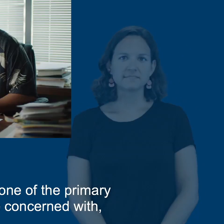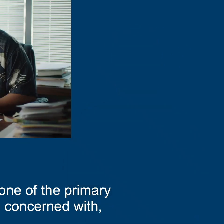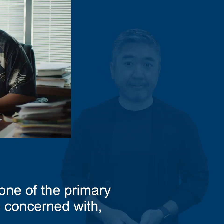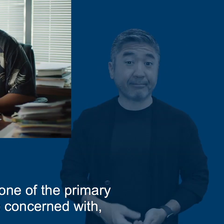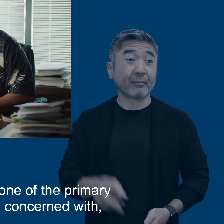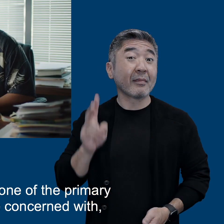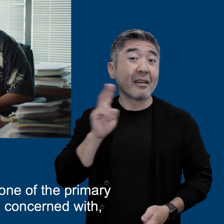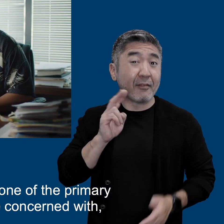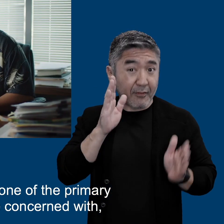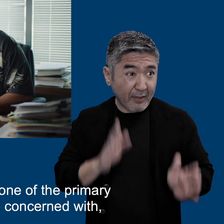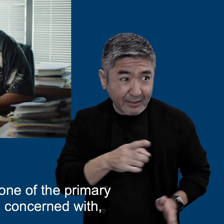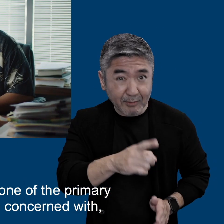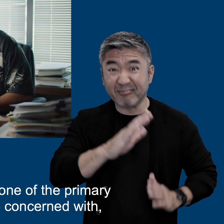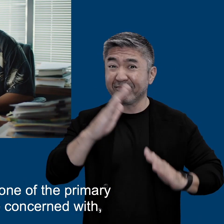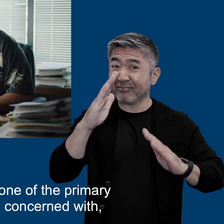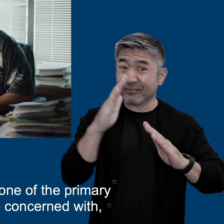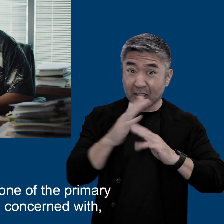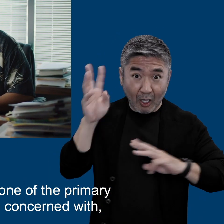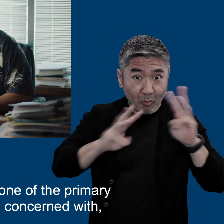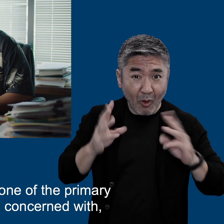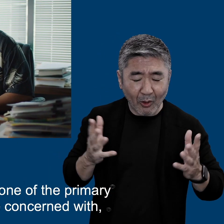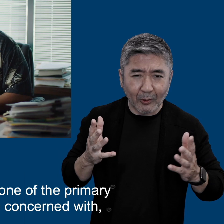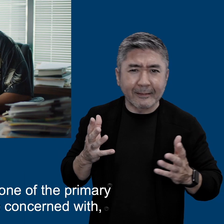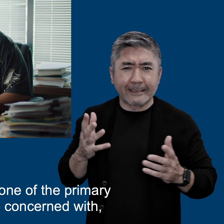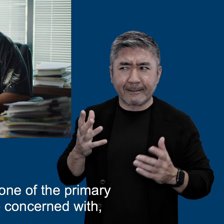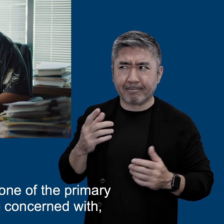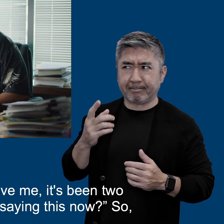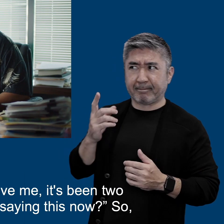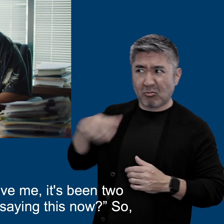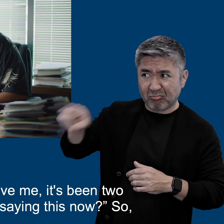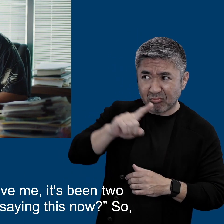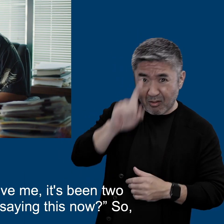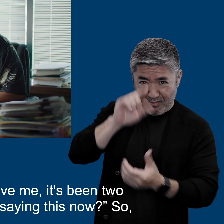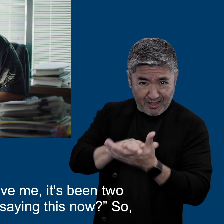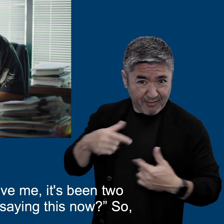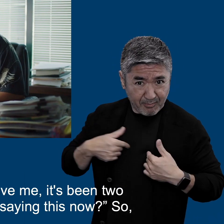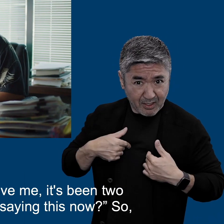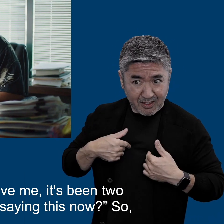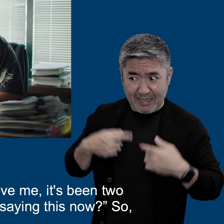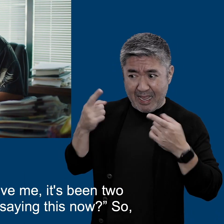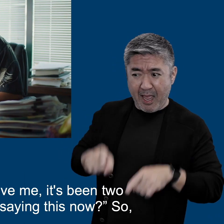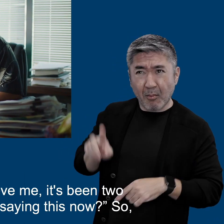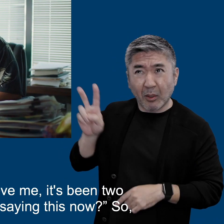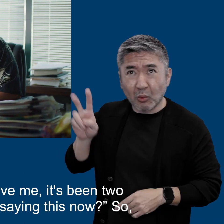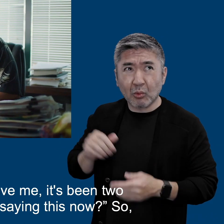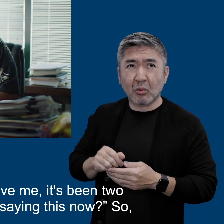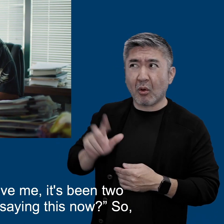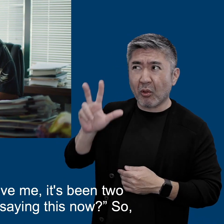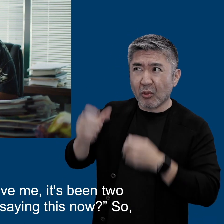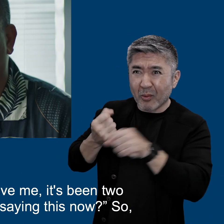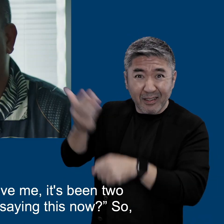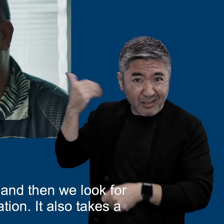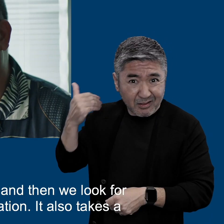assaulted. Oftentimes, that's one of the primary things that they're concerned with. Who's going to believe me? It's been 2 or 3 years, and I'm saying this